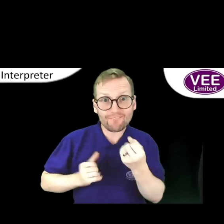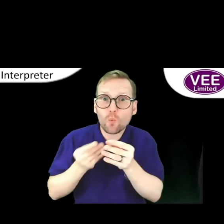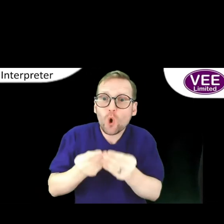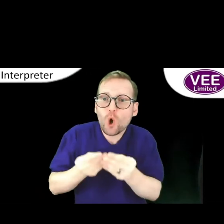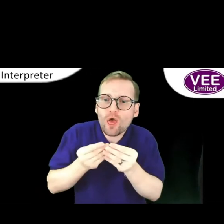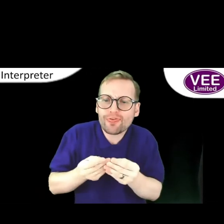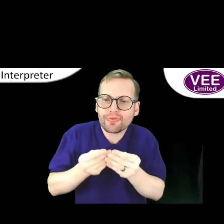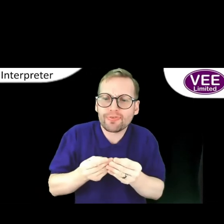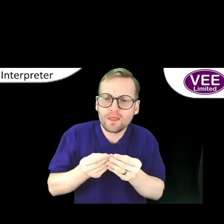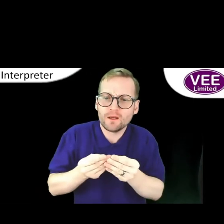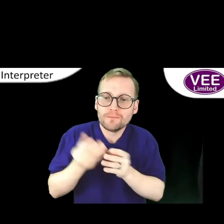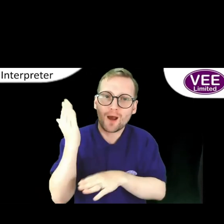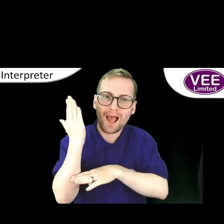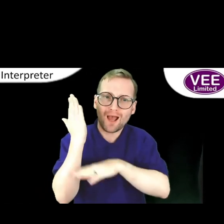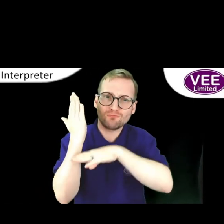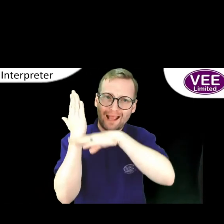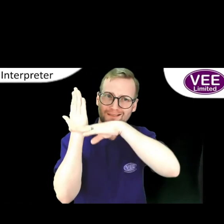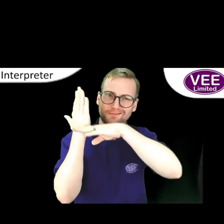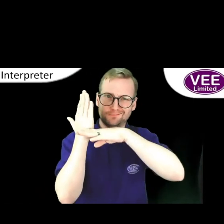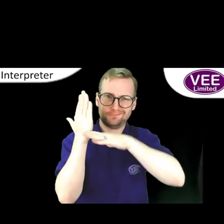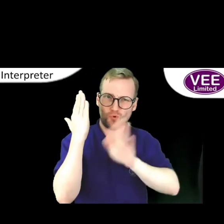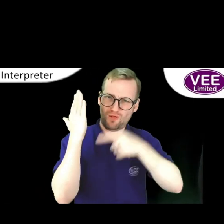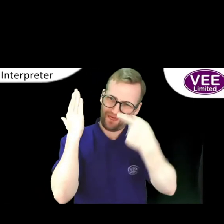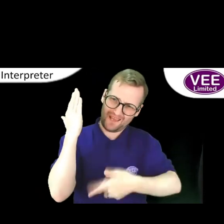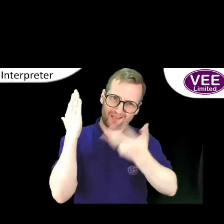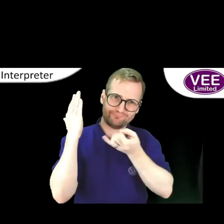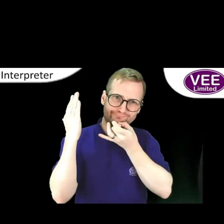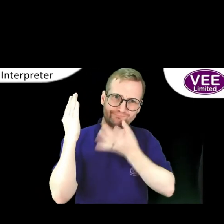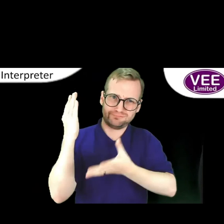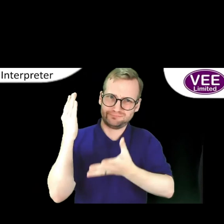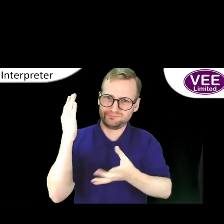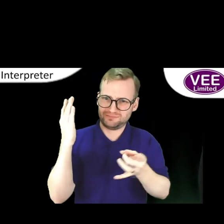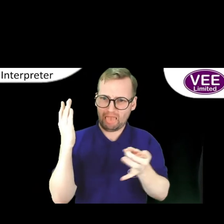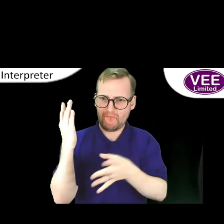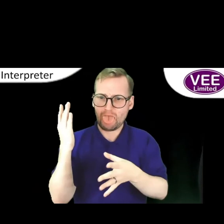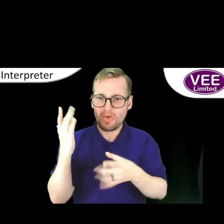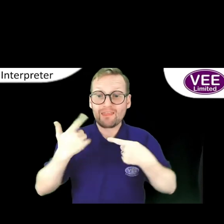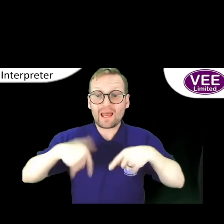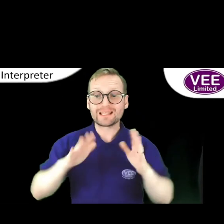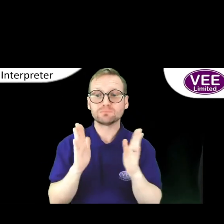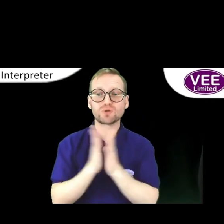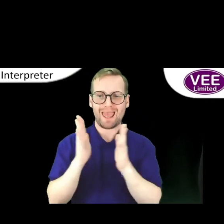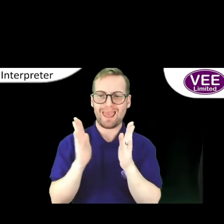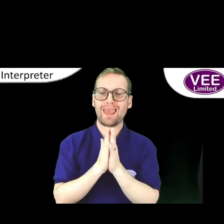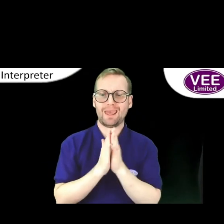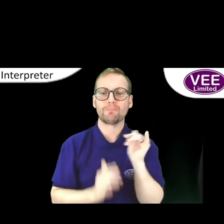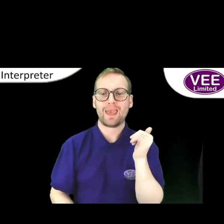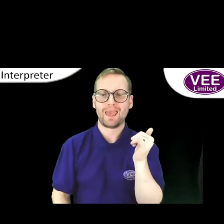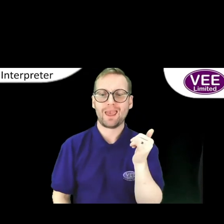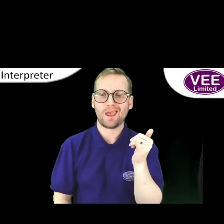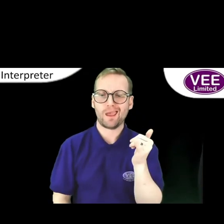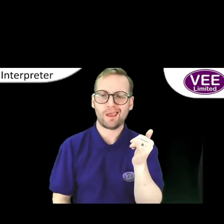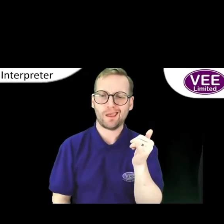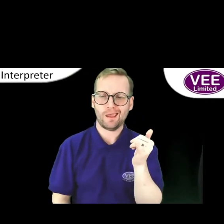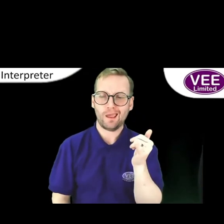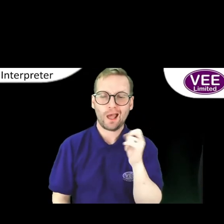higher rank than all that. Then let us pray that come it may, as calm